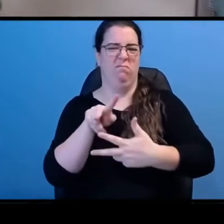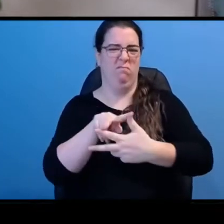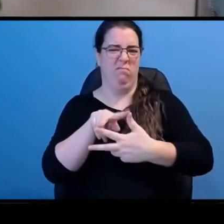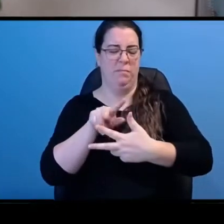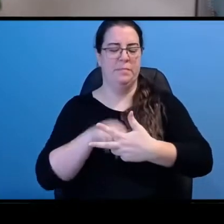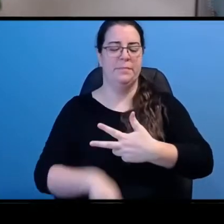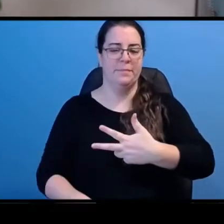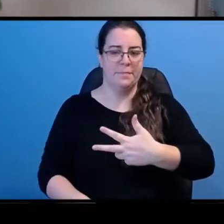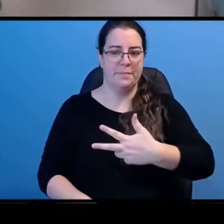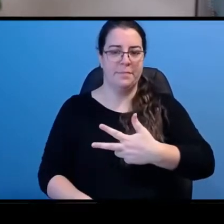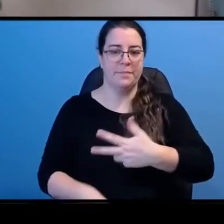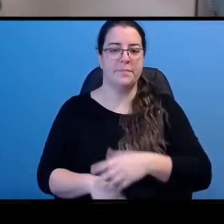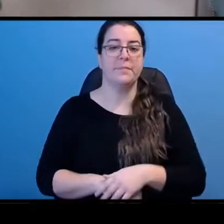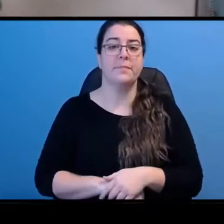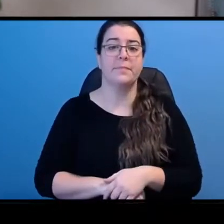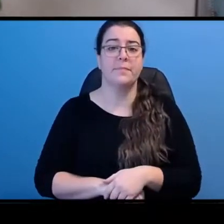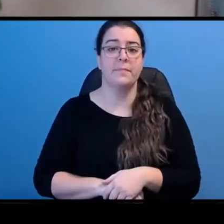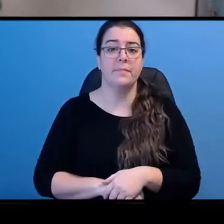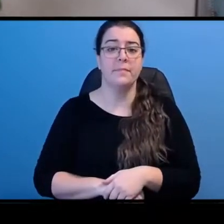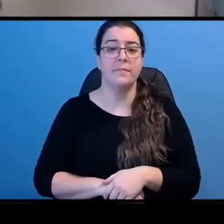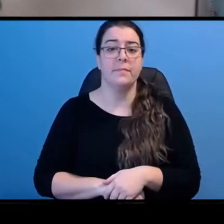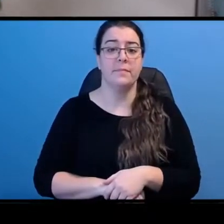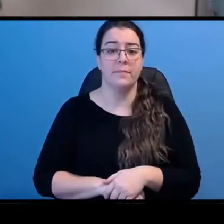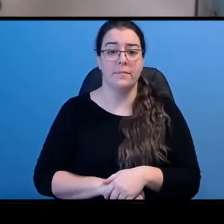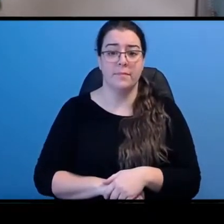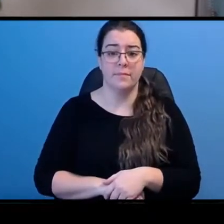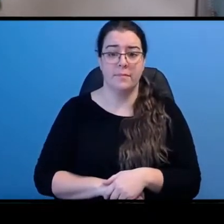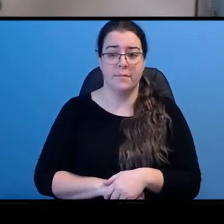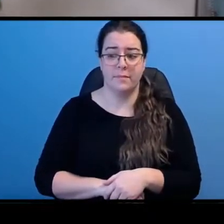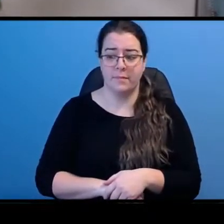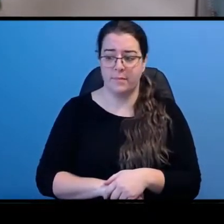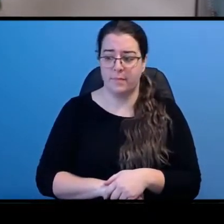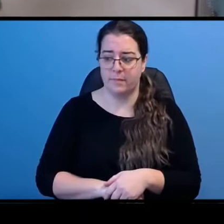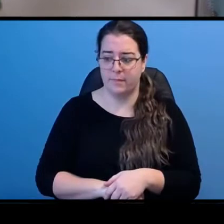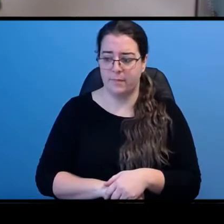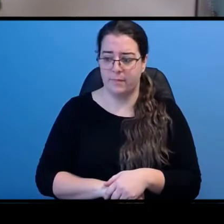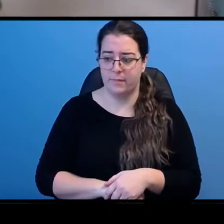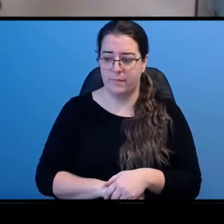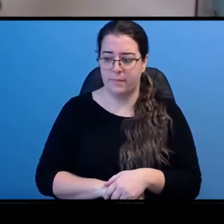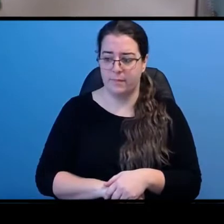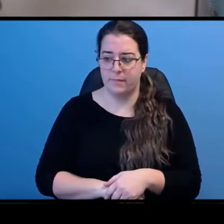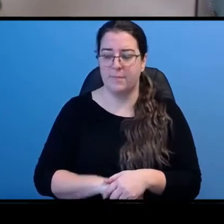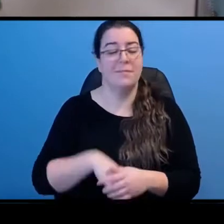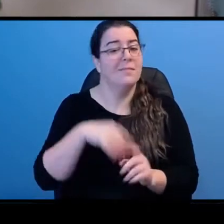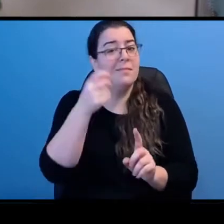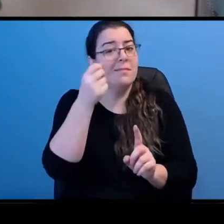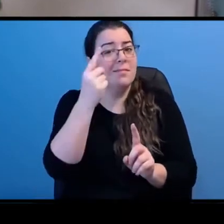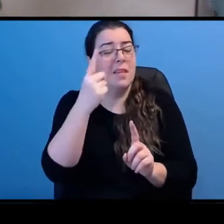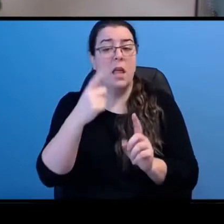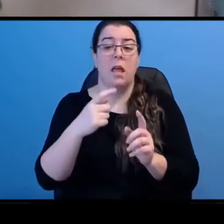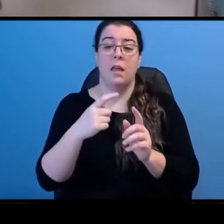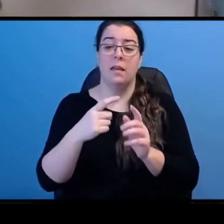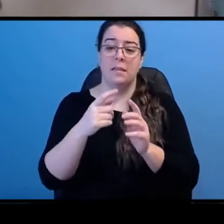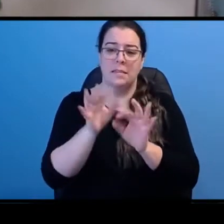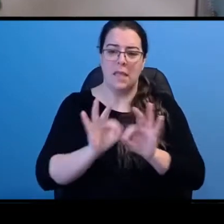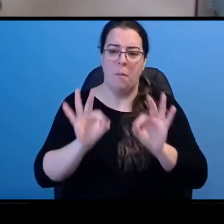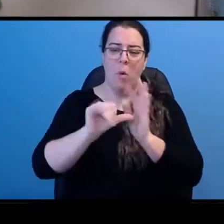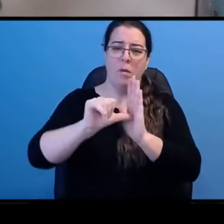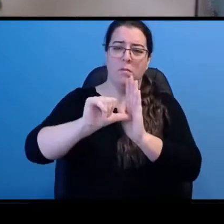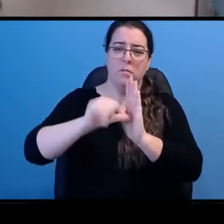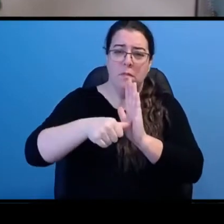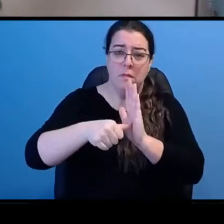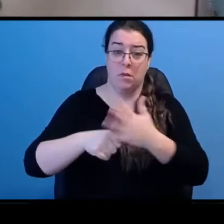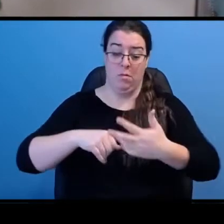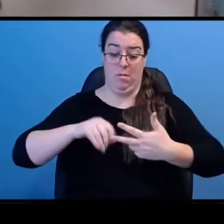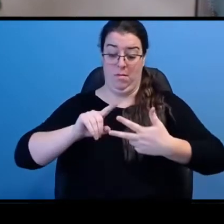You need to say why your project is important now, in terms of when you're talking about the impact and